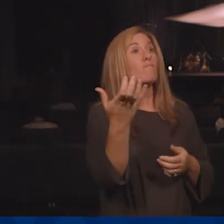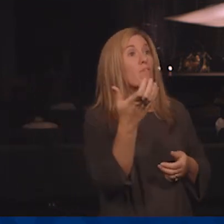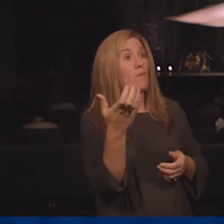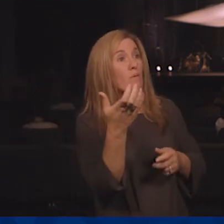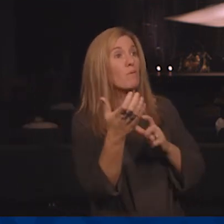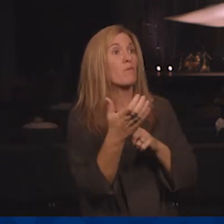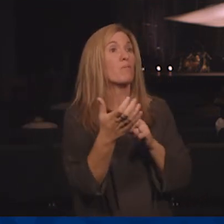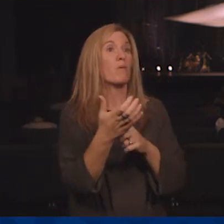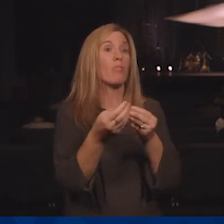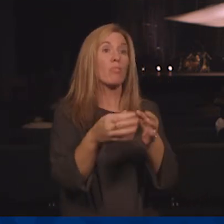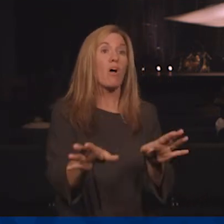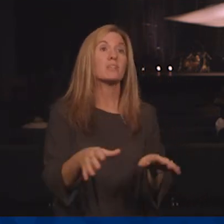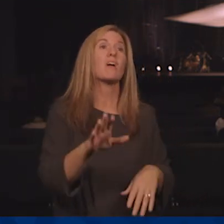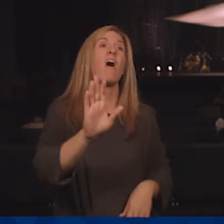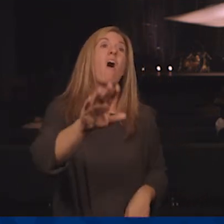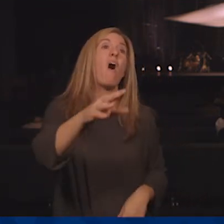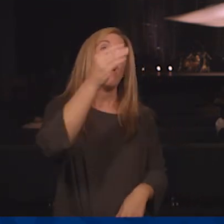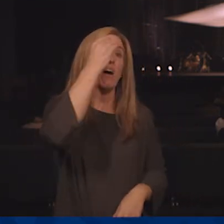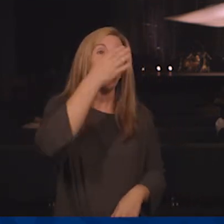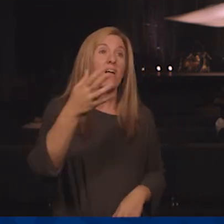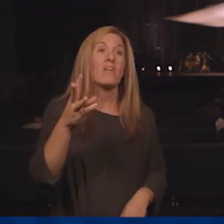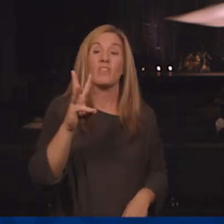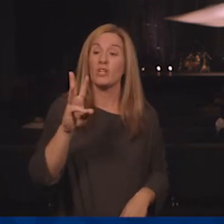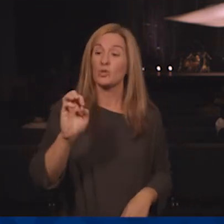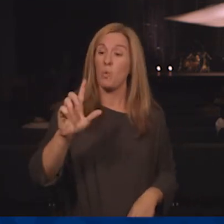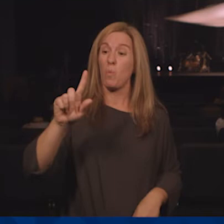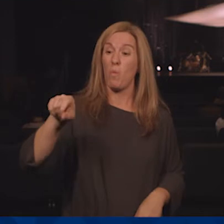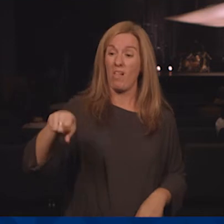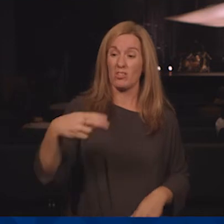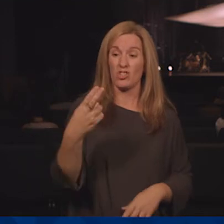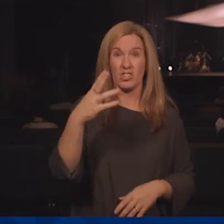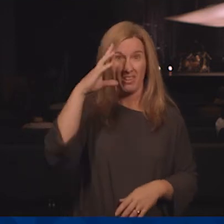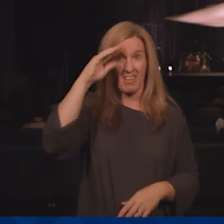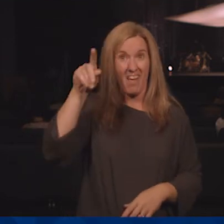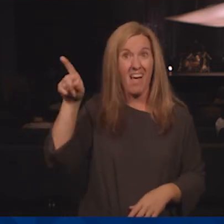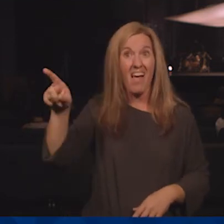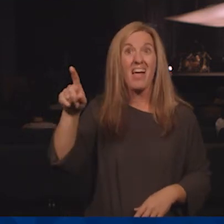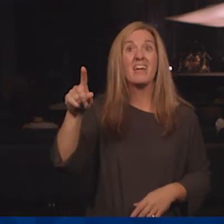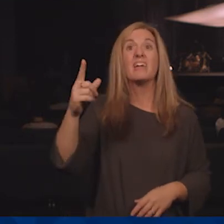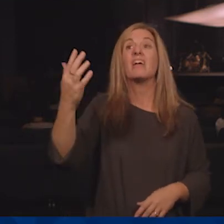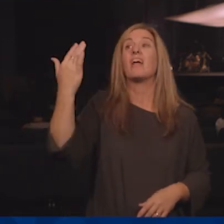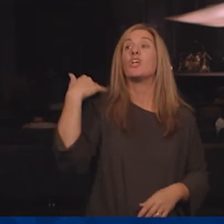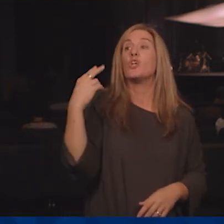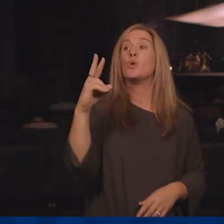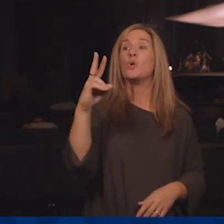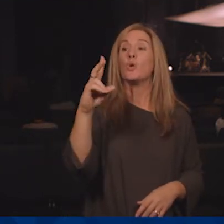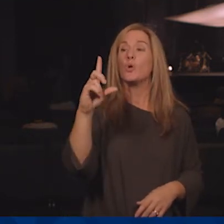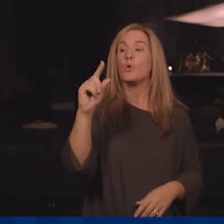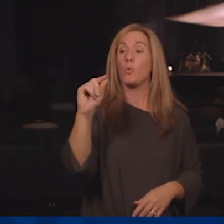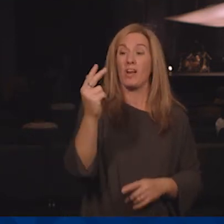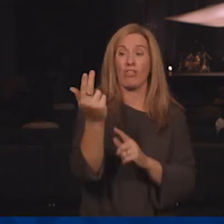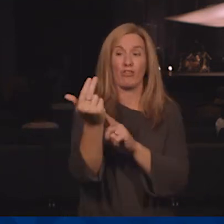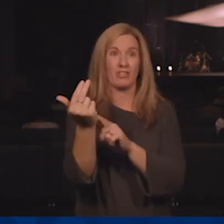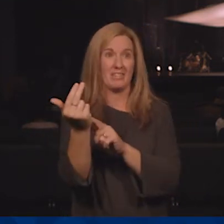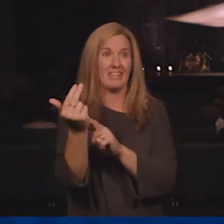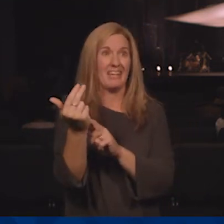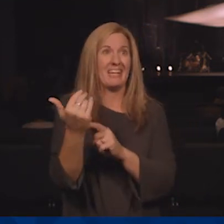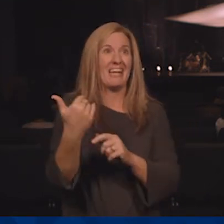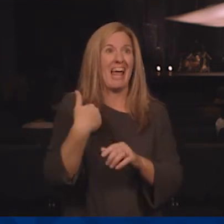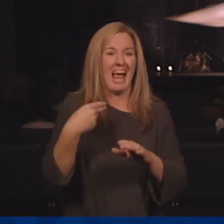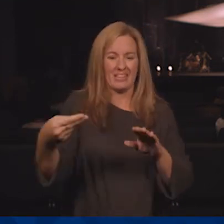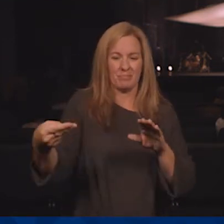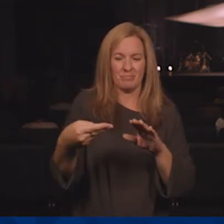You guys, there's some Welsh guy who in 2013 threw away the wrong hard drive, and he threw away the